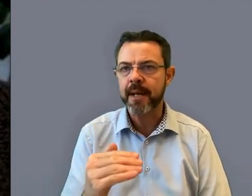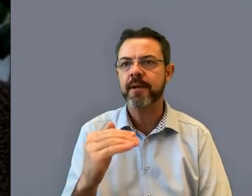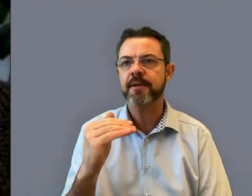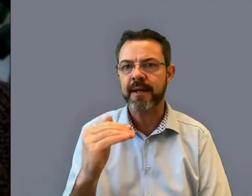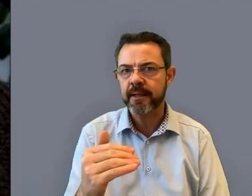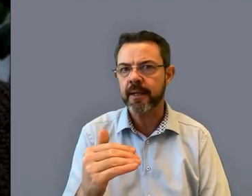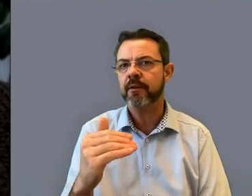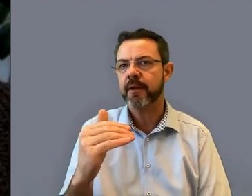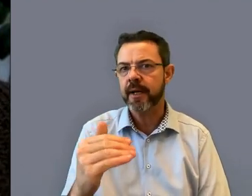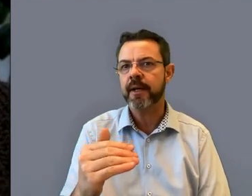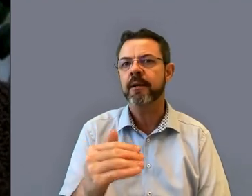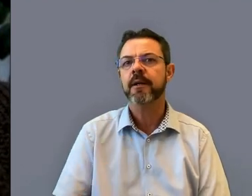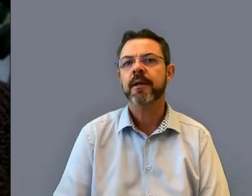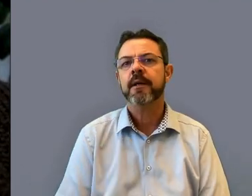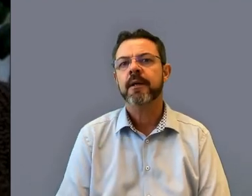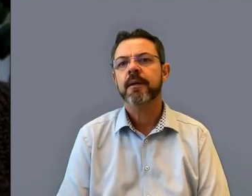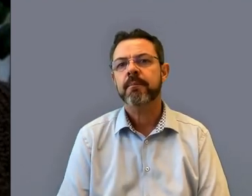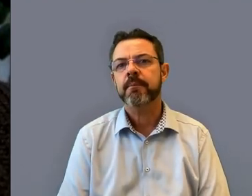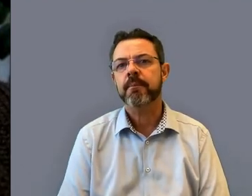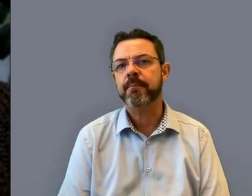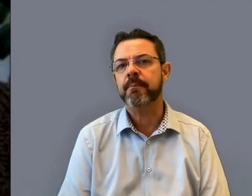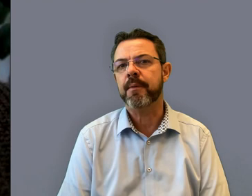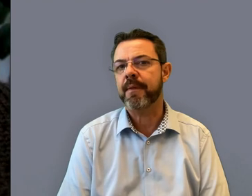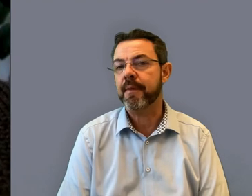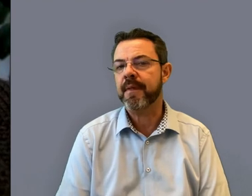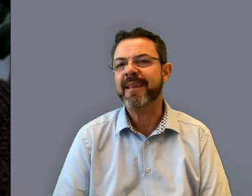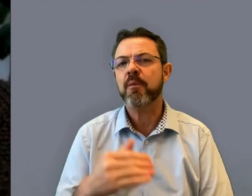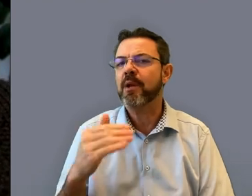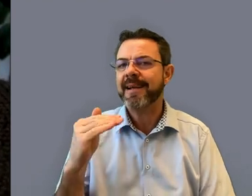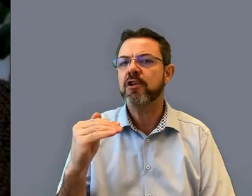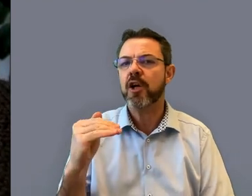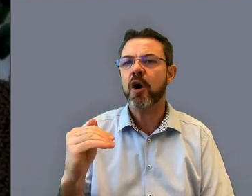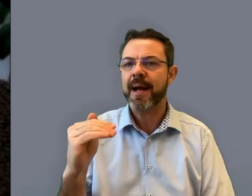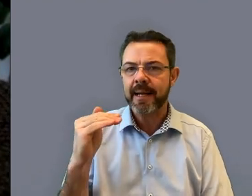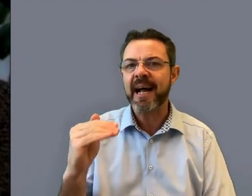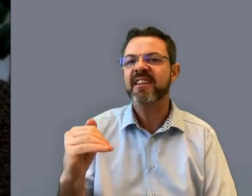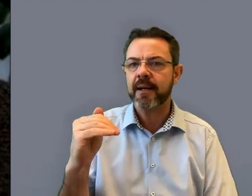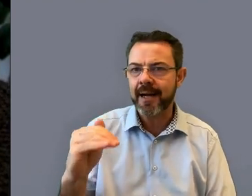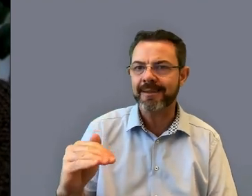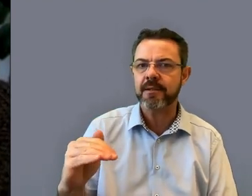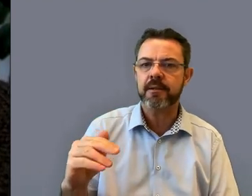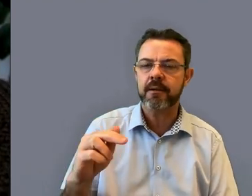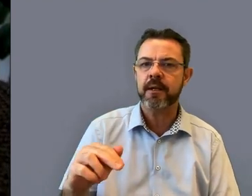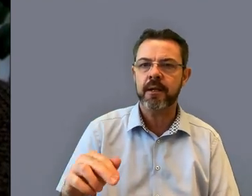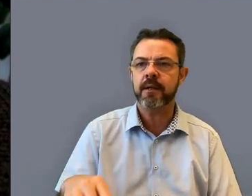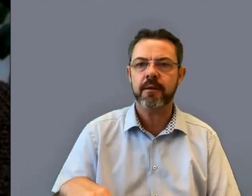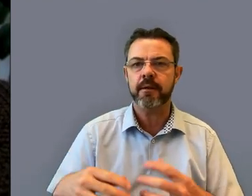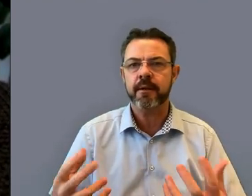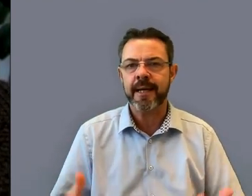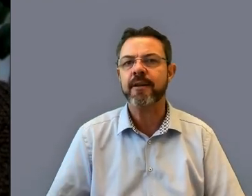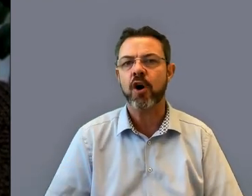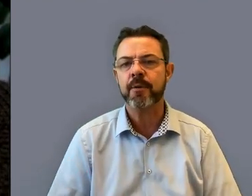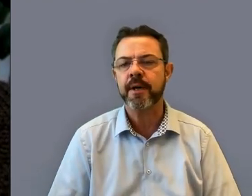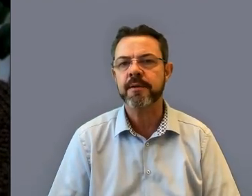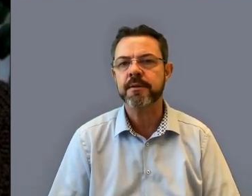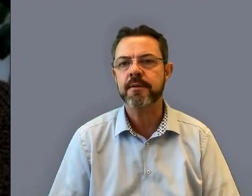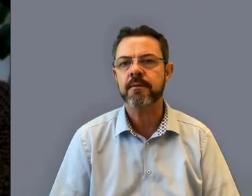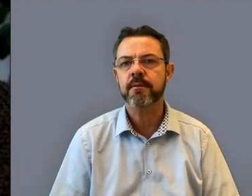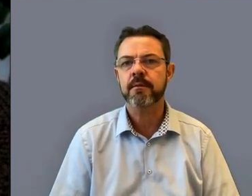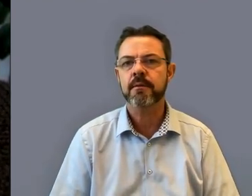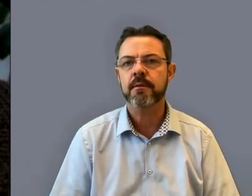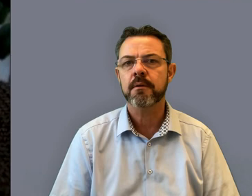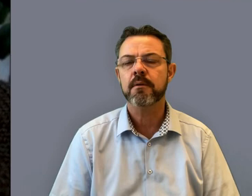that competitive at the end of the day. Correct. Yeah. That they will actually go and undercut the other